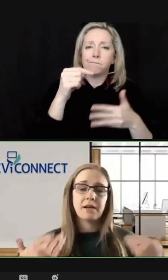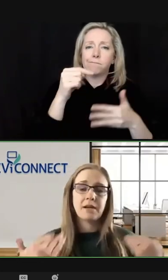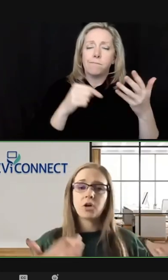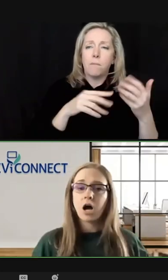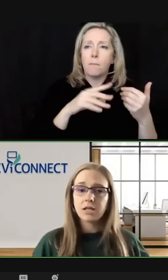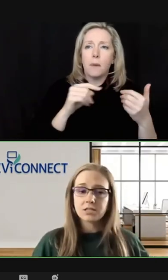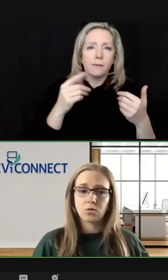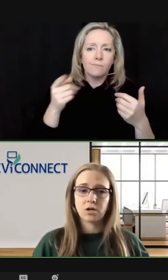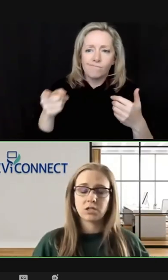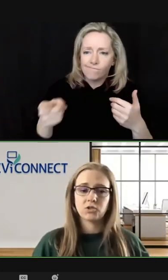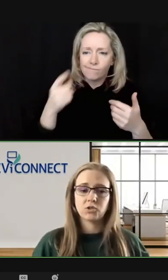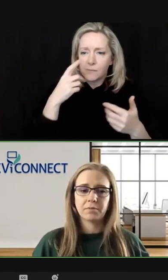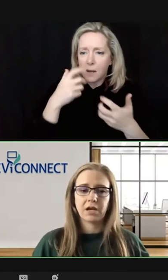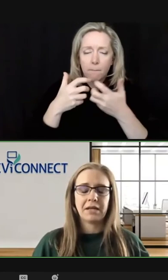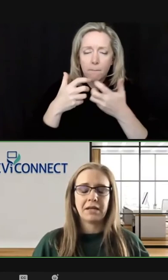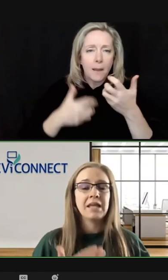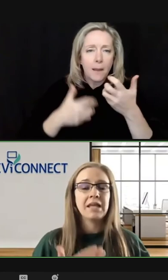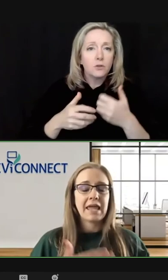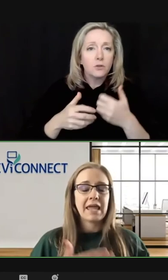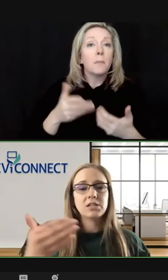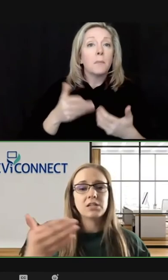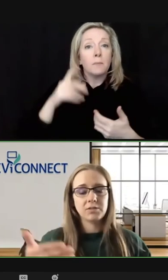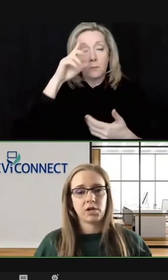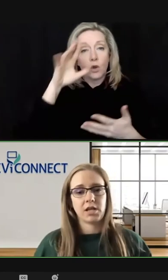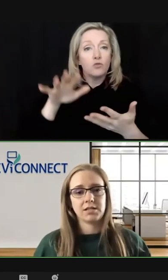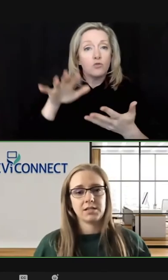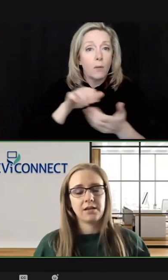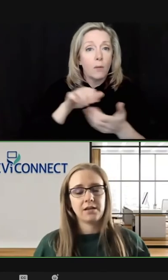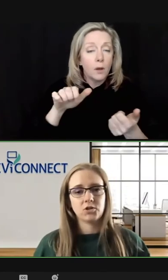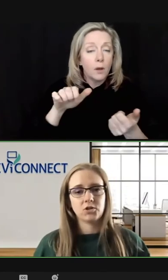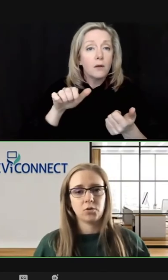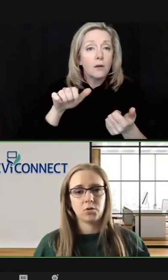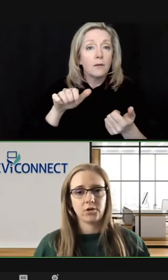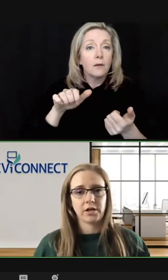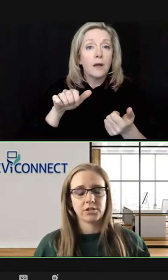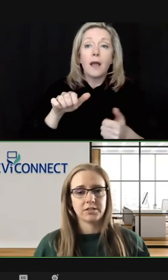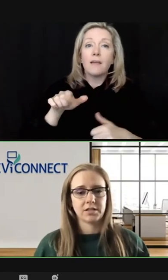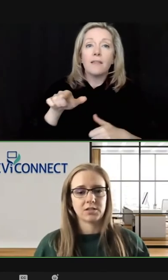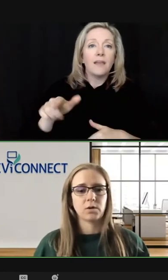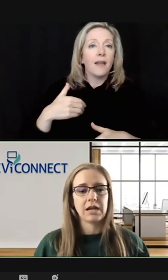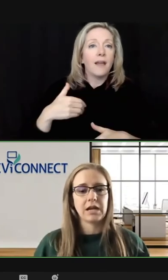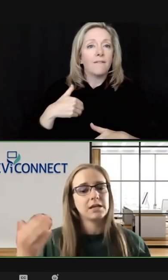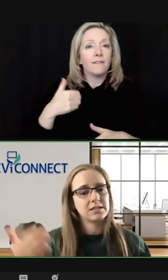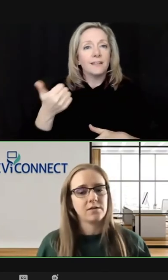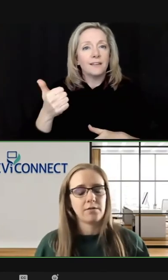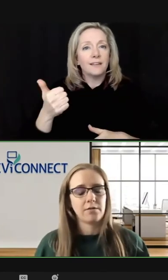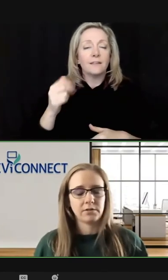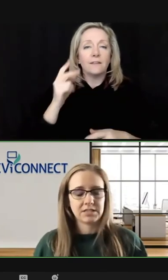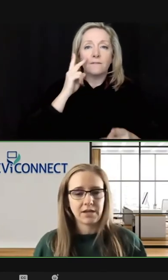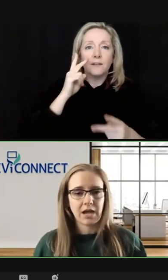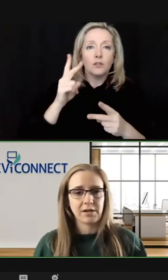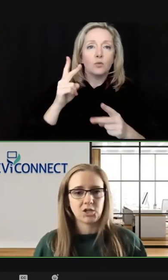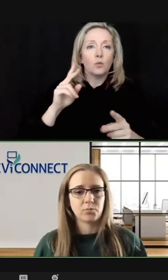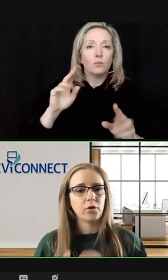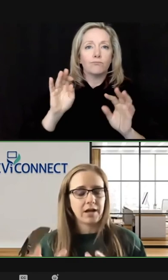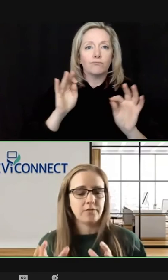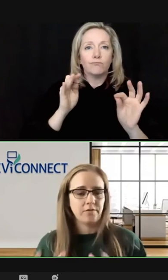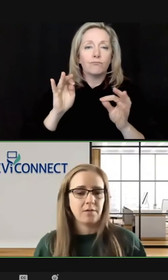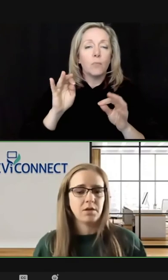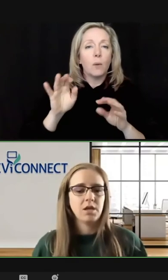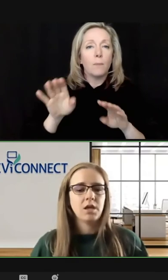brain that may have caused the cortical visual impairment, and they're demonstrating these 10 visual and behavioral characteristics. We're getting a Cvi